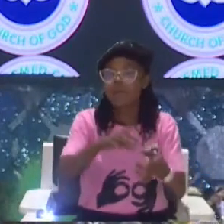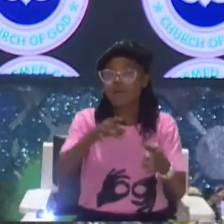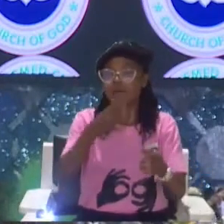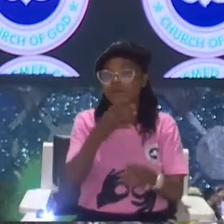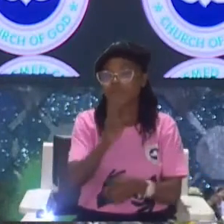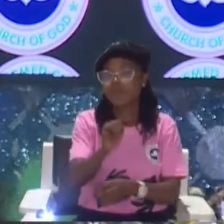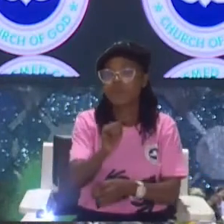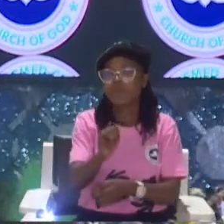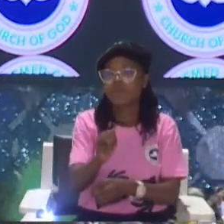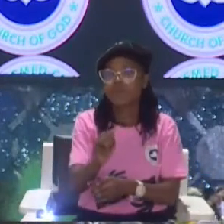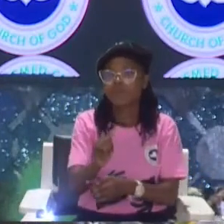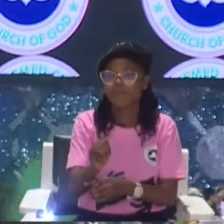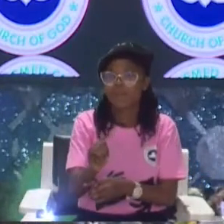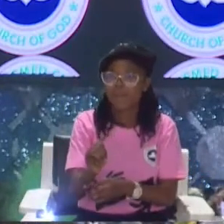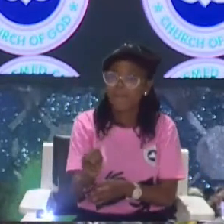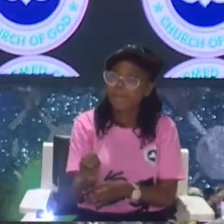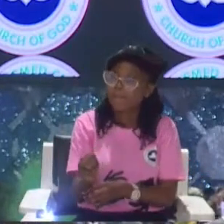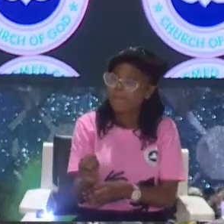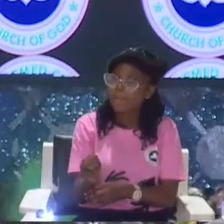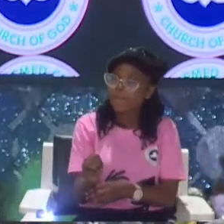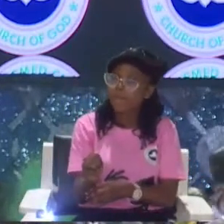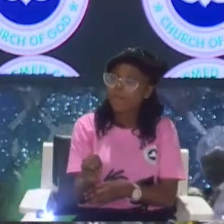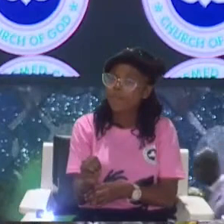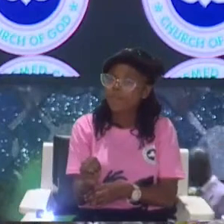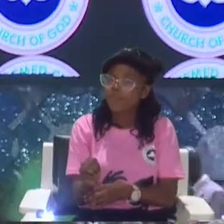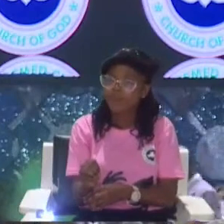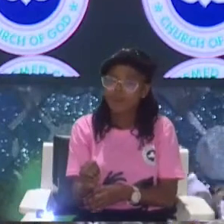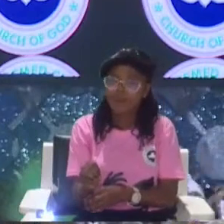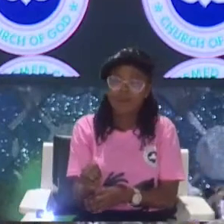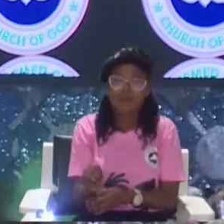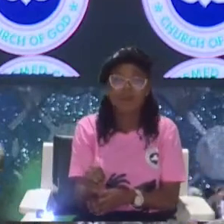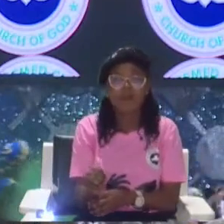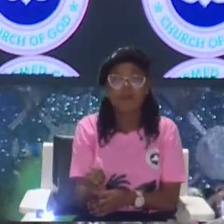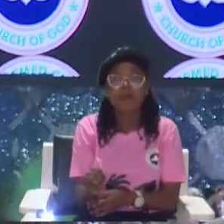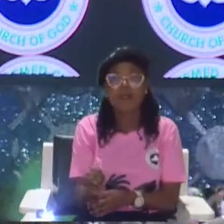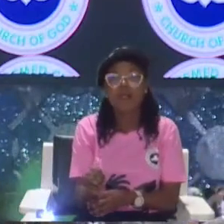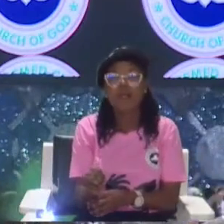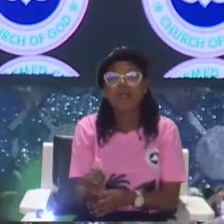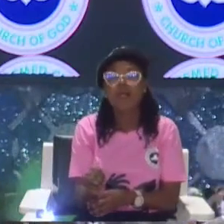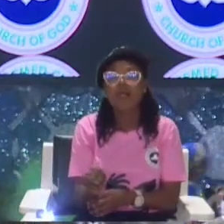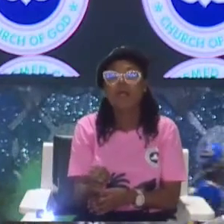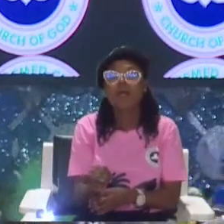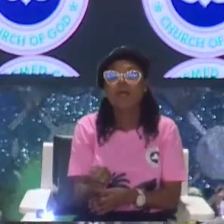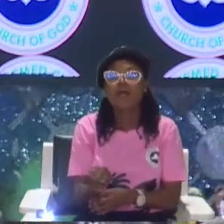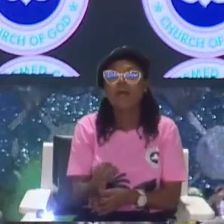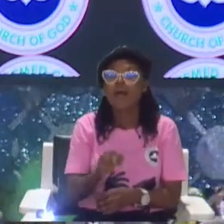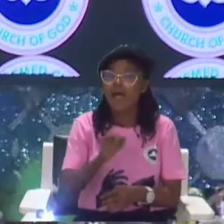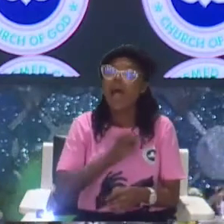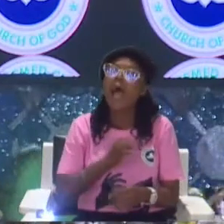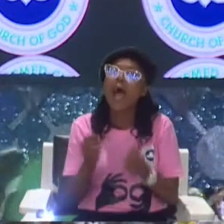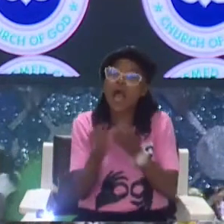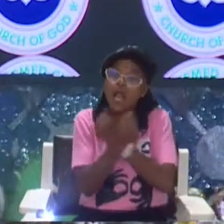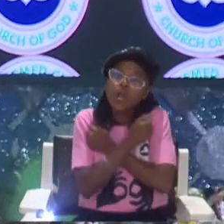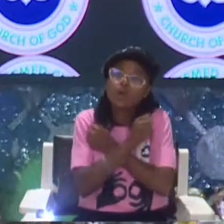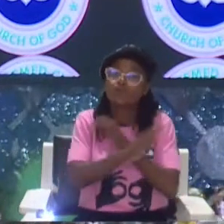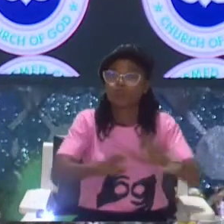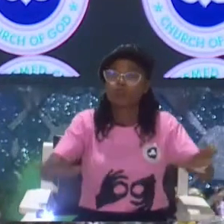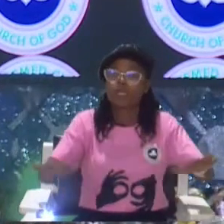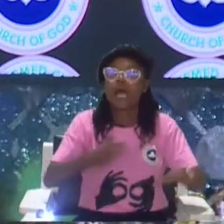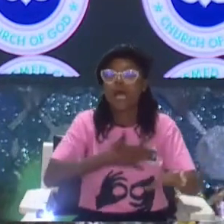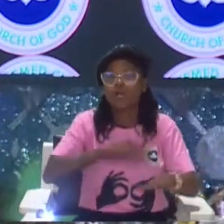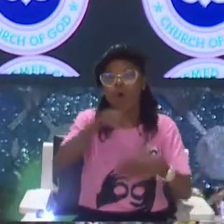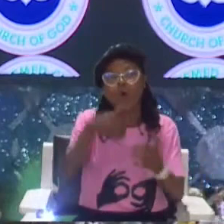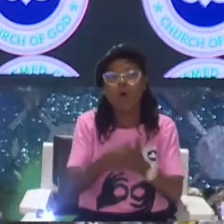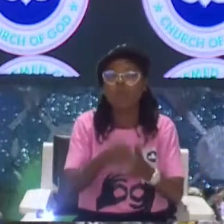wa nbe. Of course I love children, everybody knows that. Mo feran awon omo gbogbo eyan lo si mo ile yi.